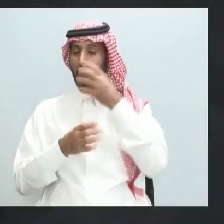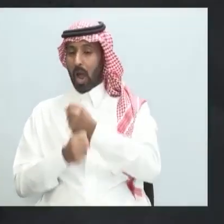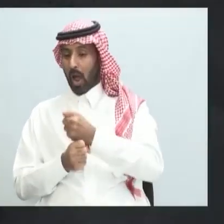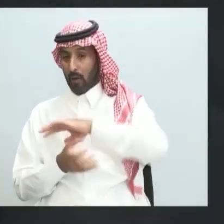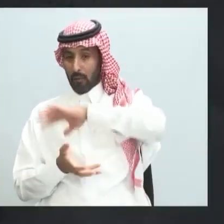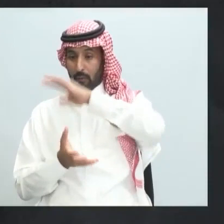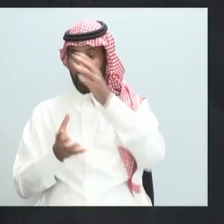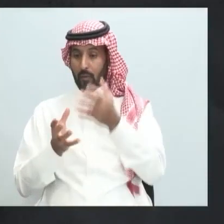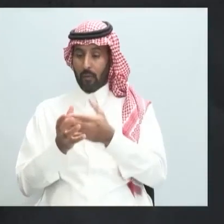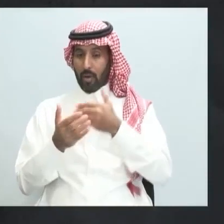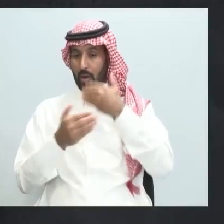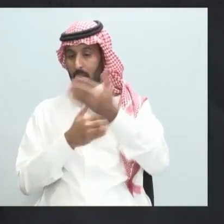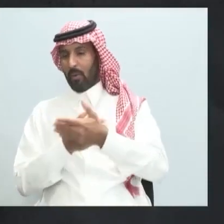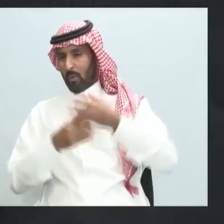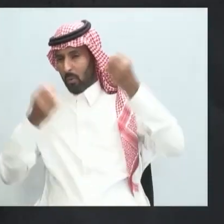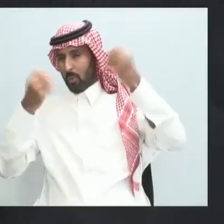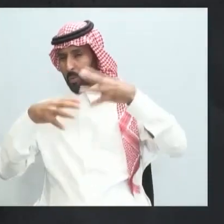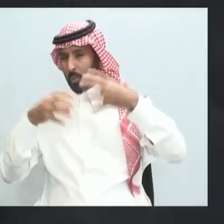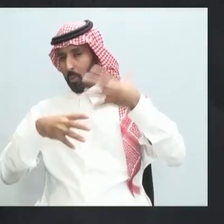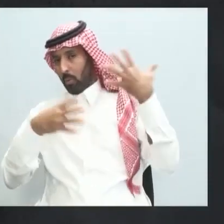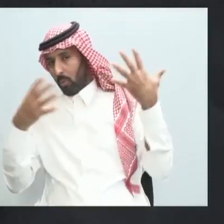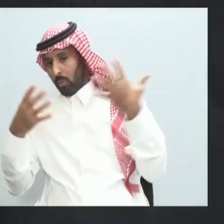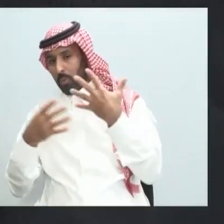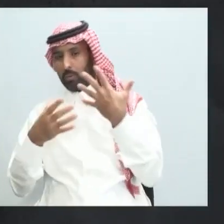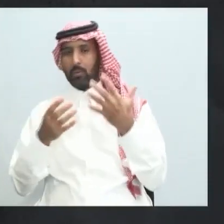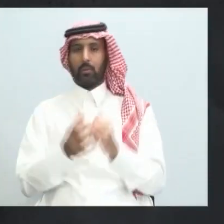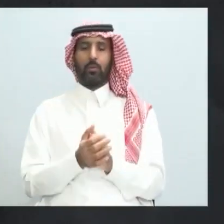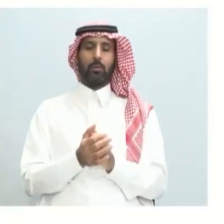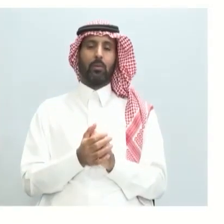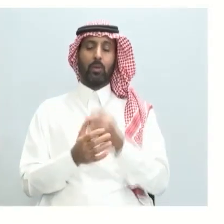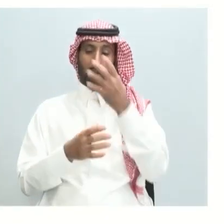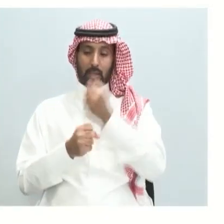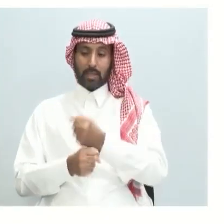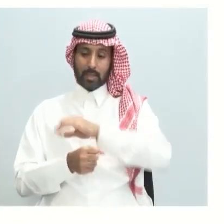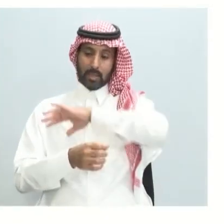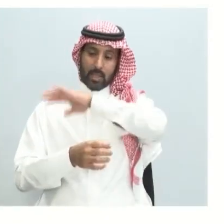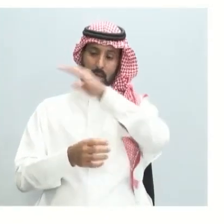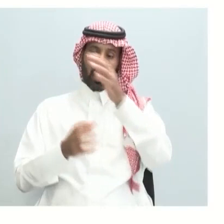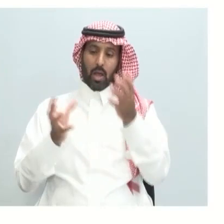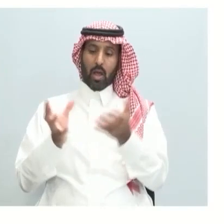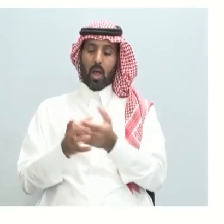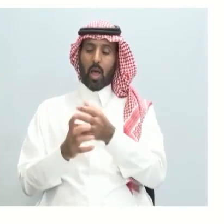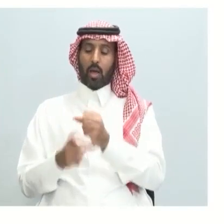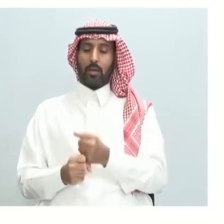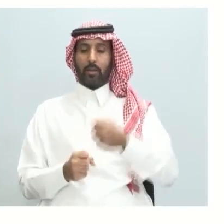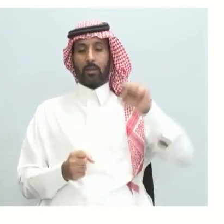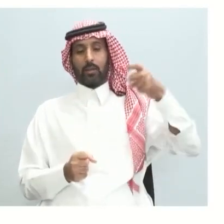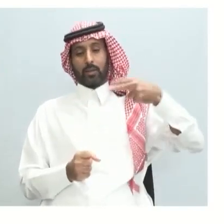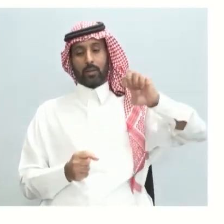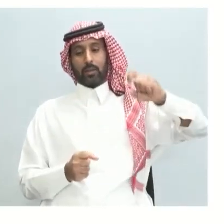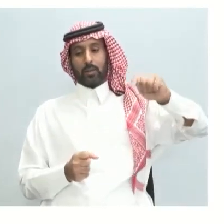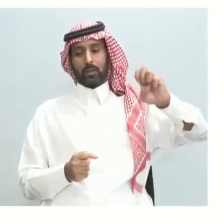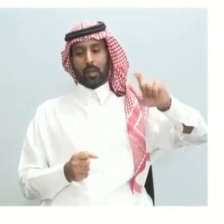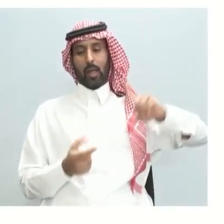safe from outside, such as rain, storms. Yes, this is an easy one. It's shelter.